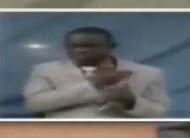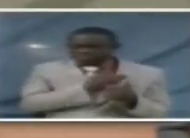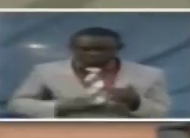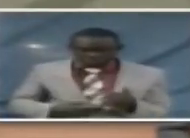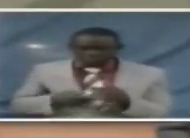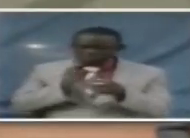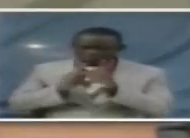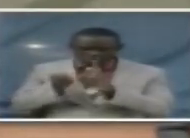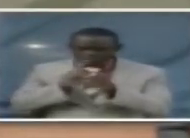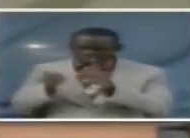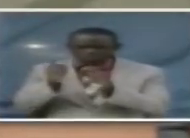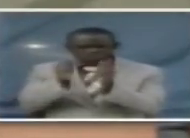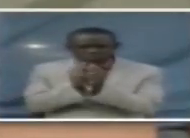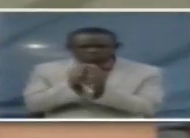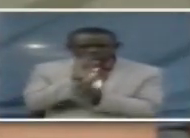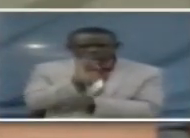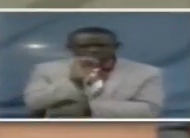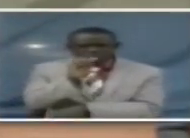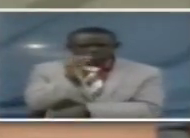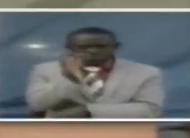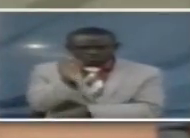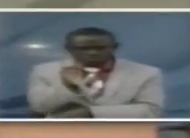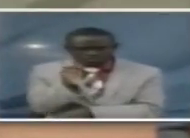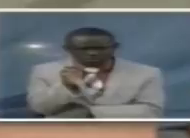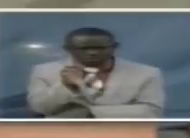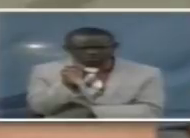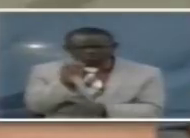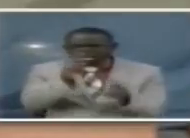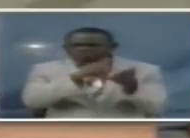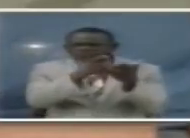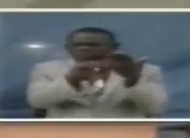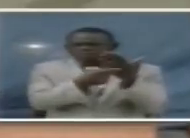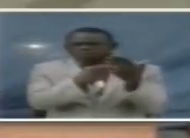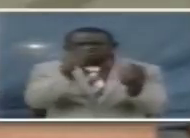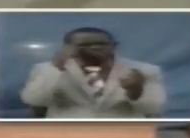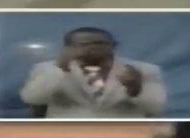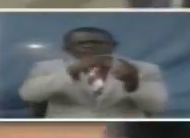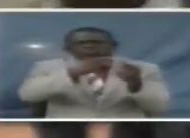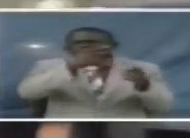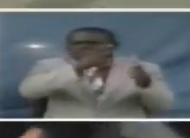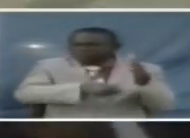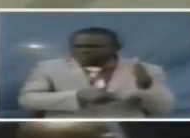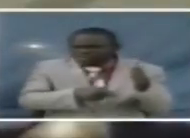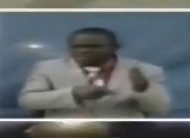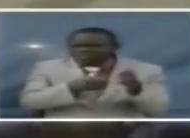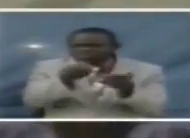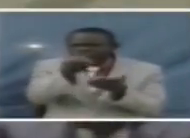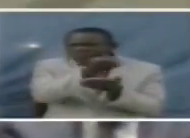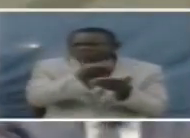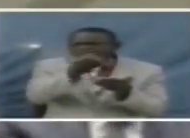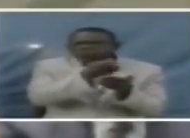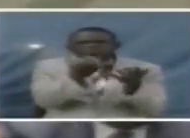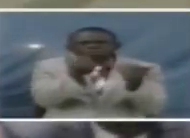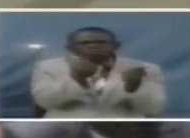discussions with IMF based, Mr. Speaker, on programs and targets we have set for